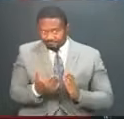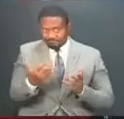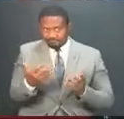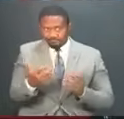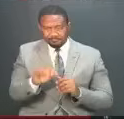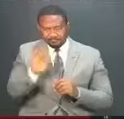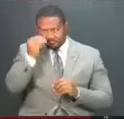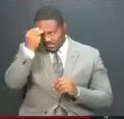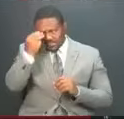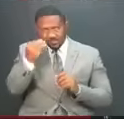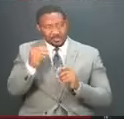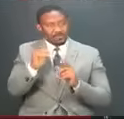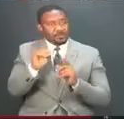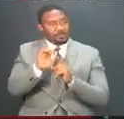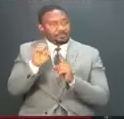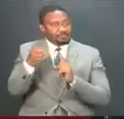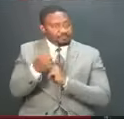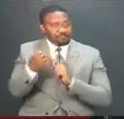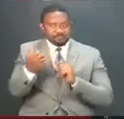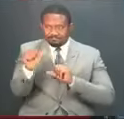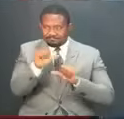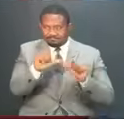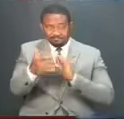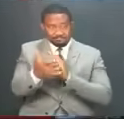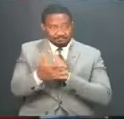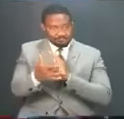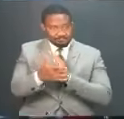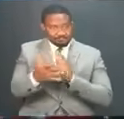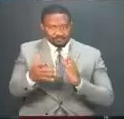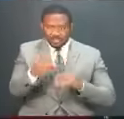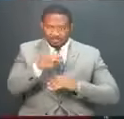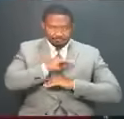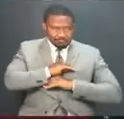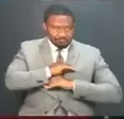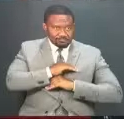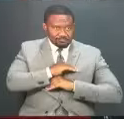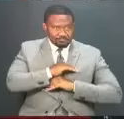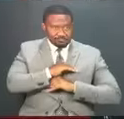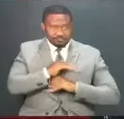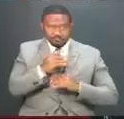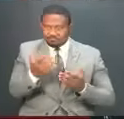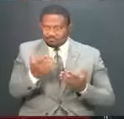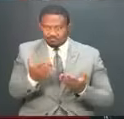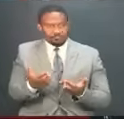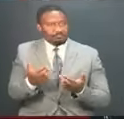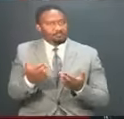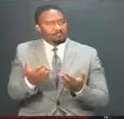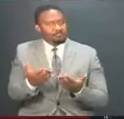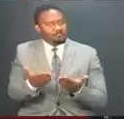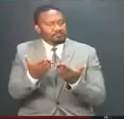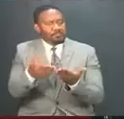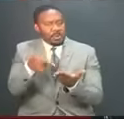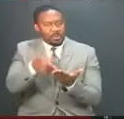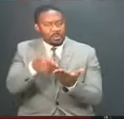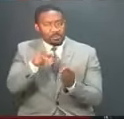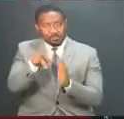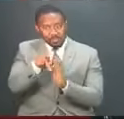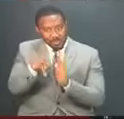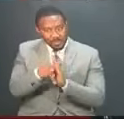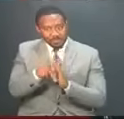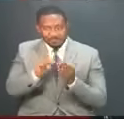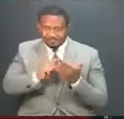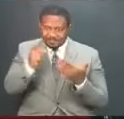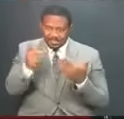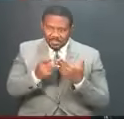Ministry of Environment, Science and Technology is satisfied that the proposed policies and programs are well aligned with